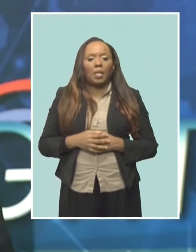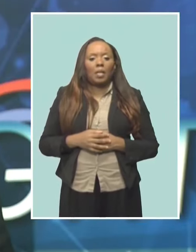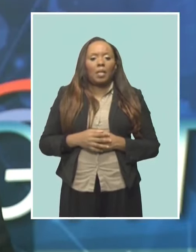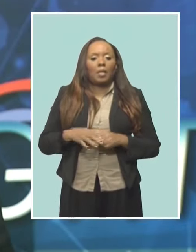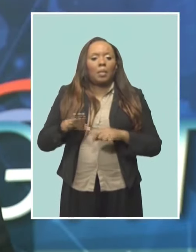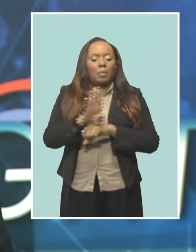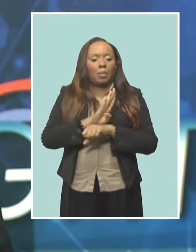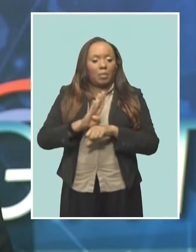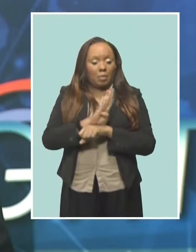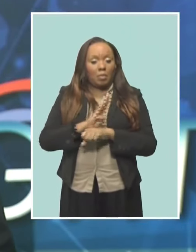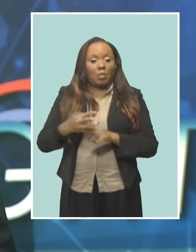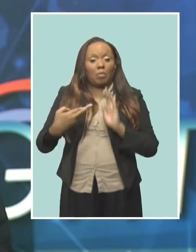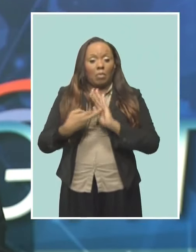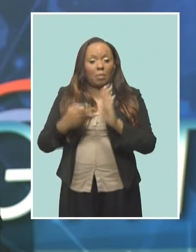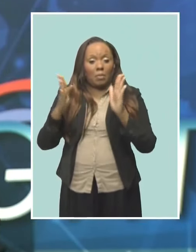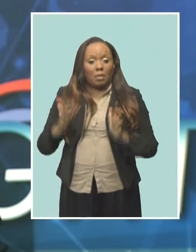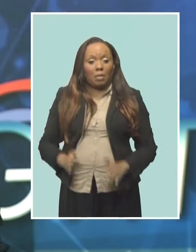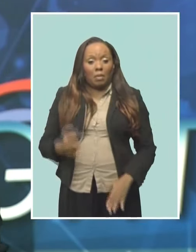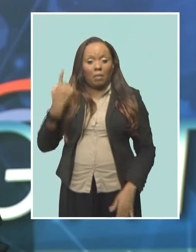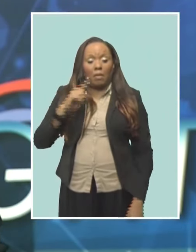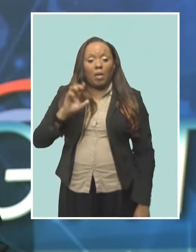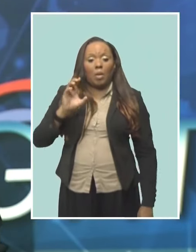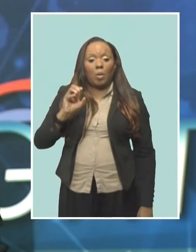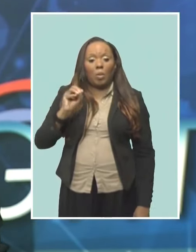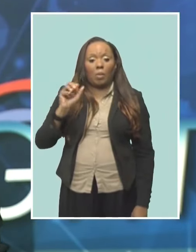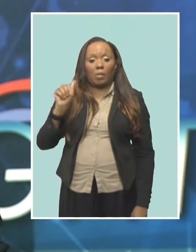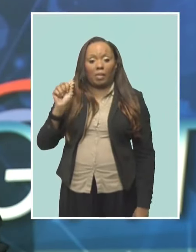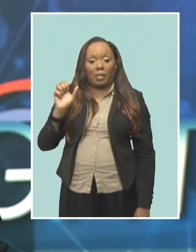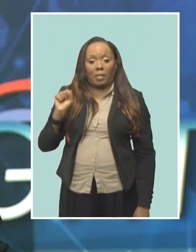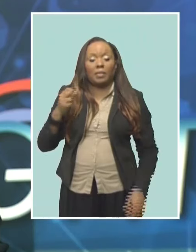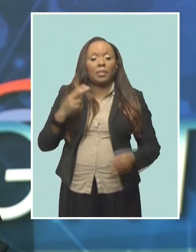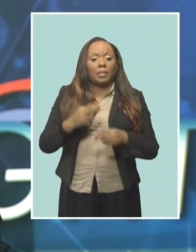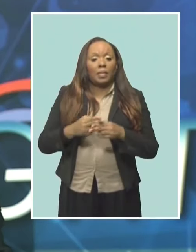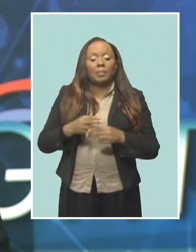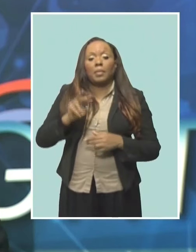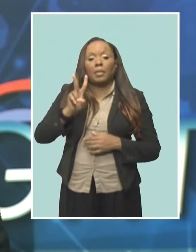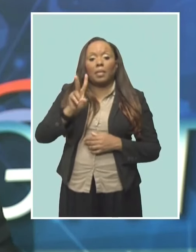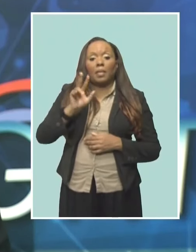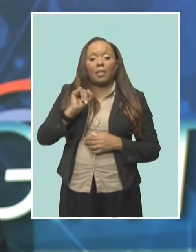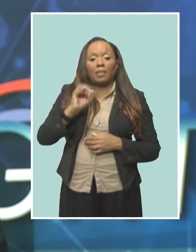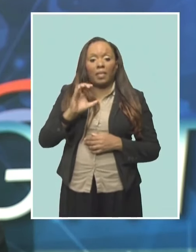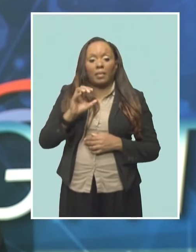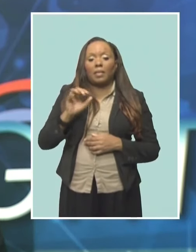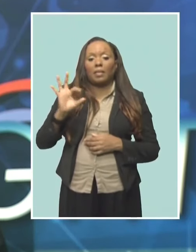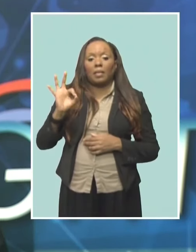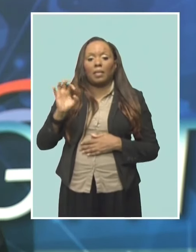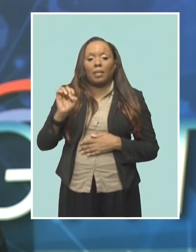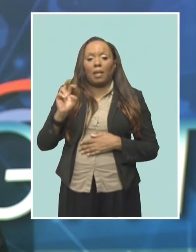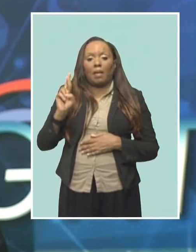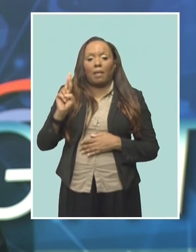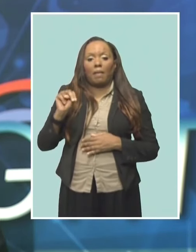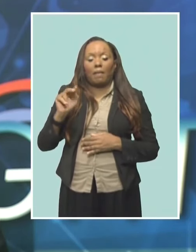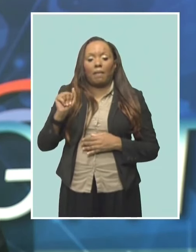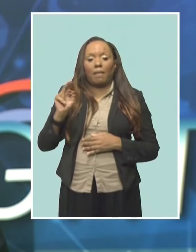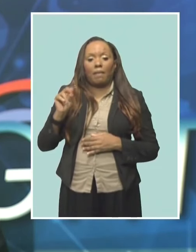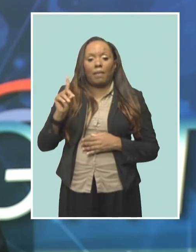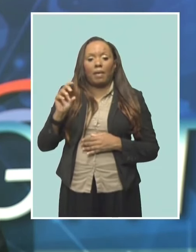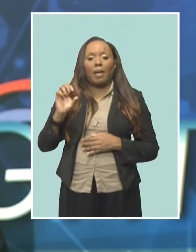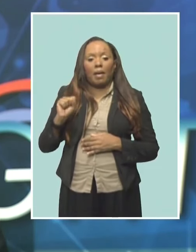Barbados' permanent representative to the Organization of American States, Vic Fernandez, presented his credentials today to Secretary General